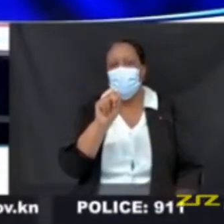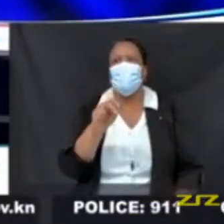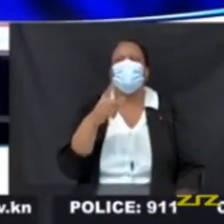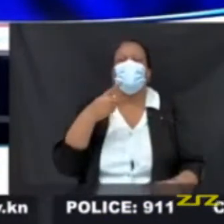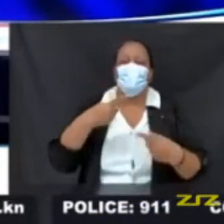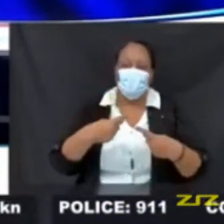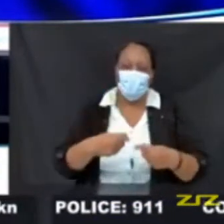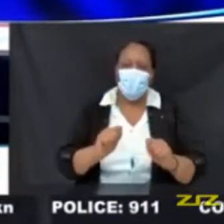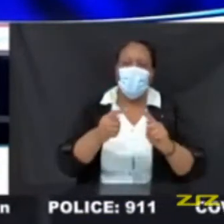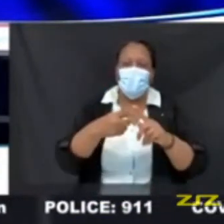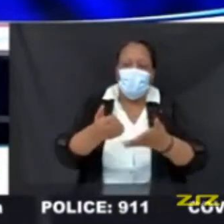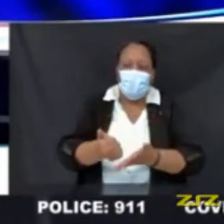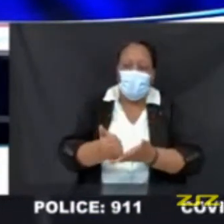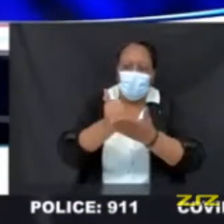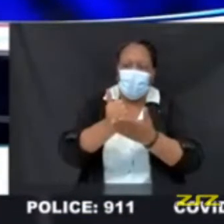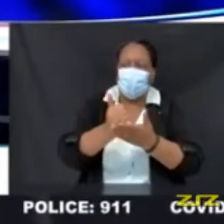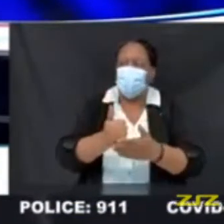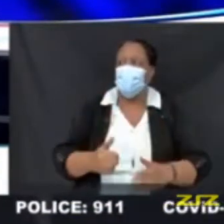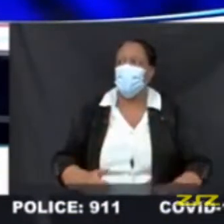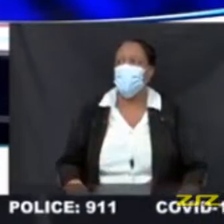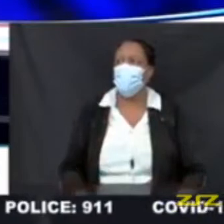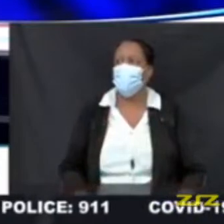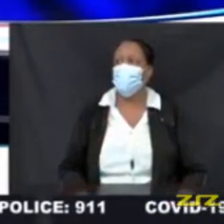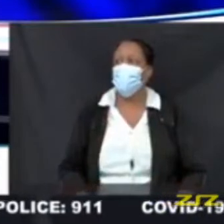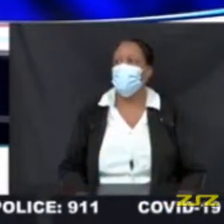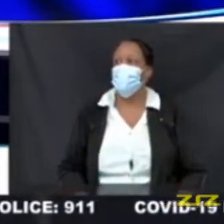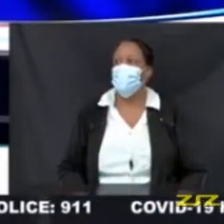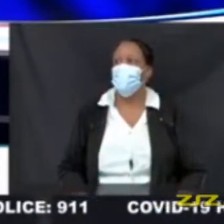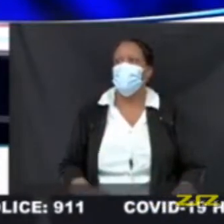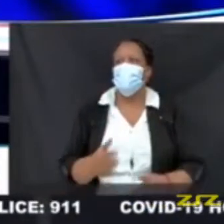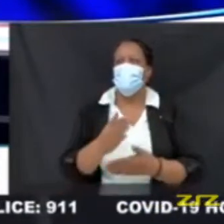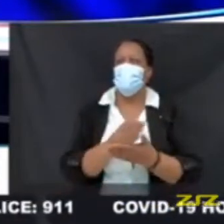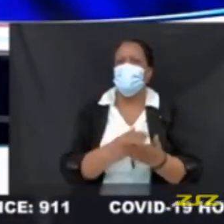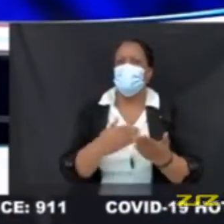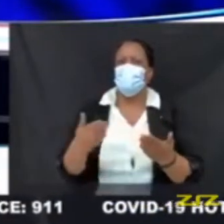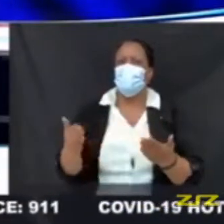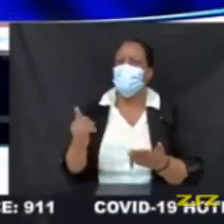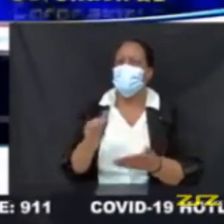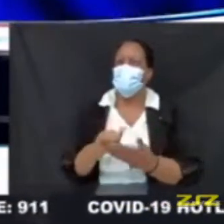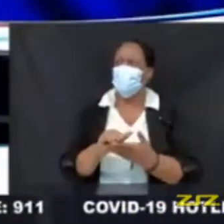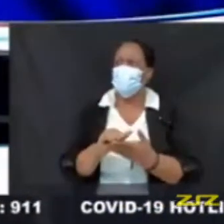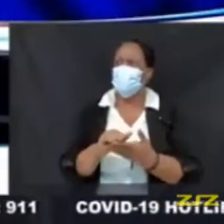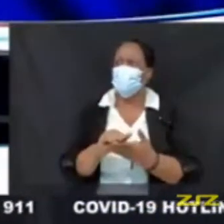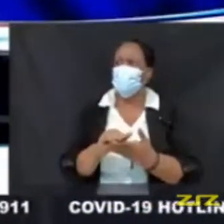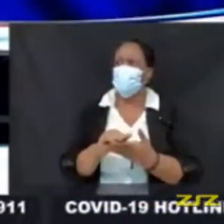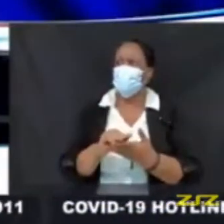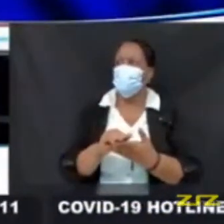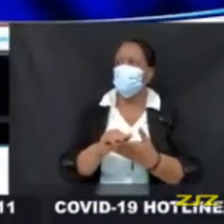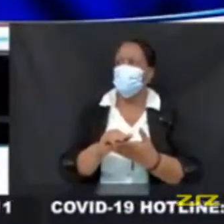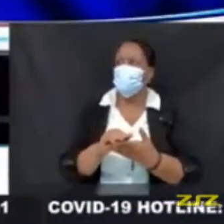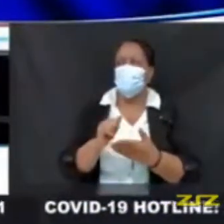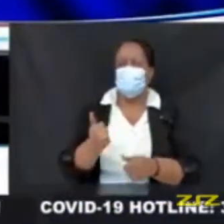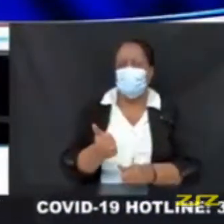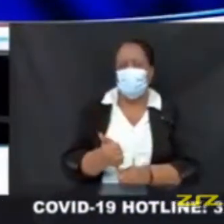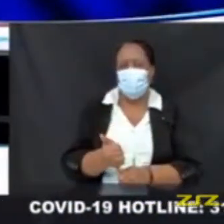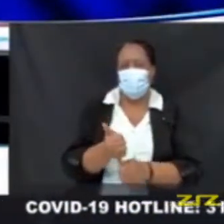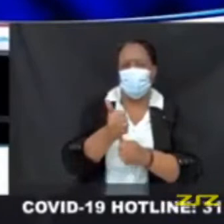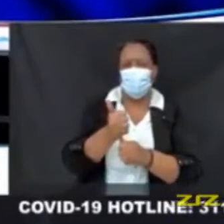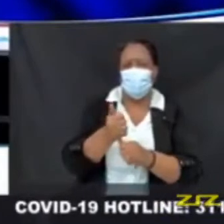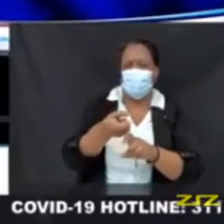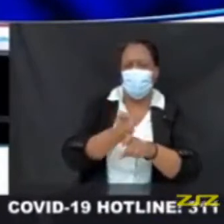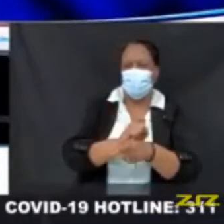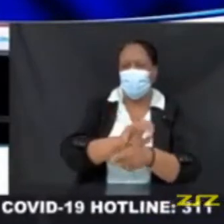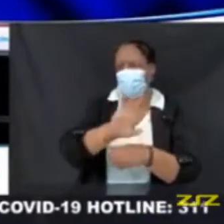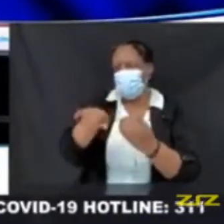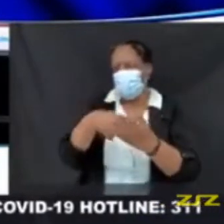Target F can be measured. Some of these indicators are total official international support for national disaster